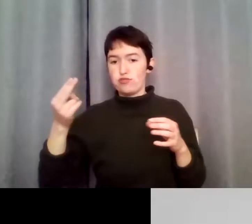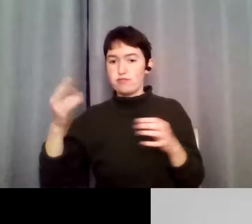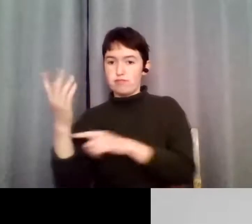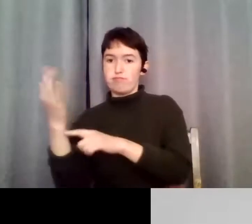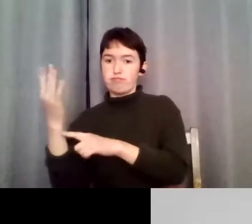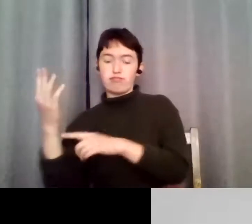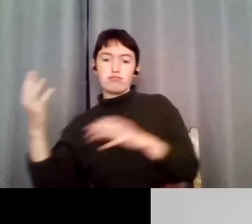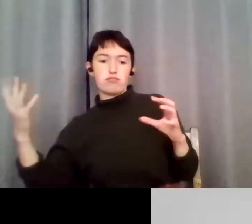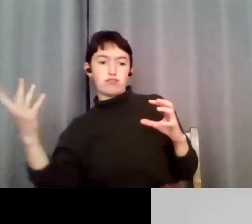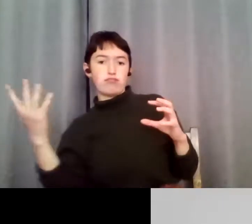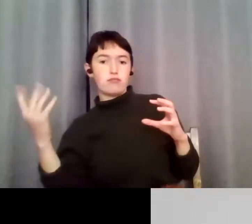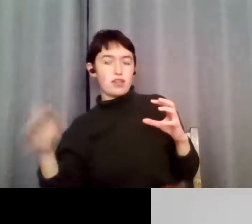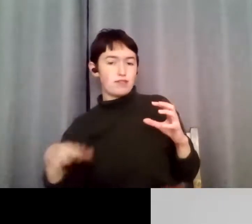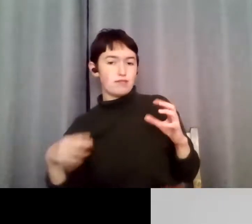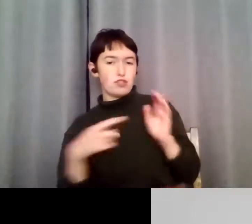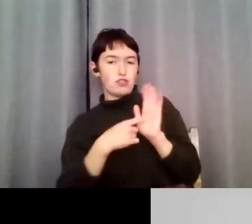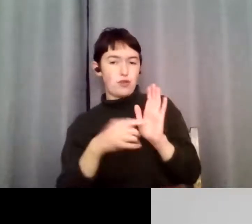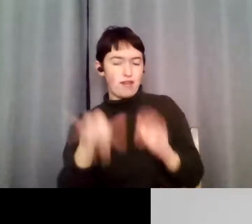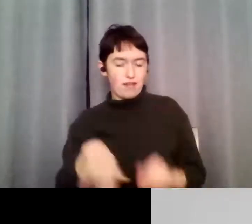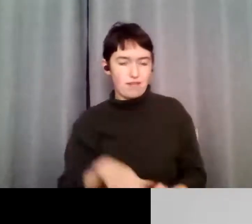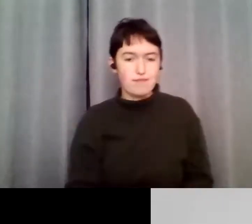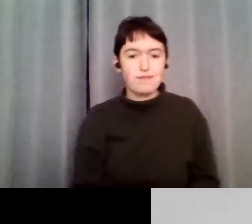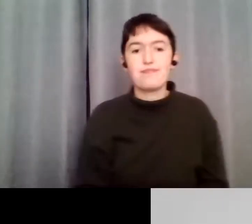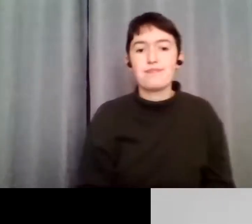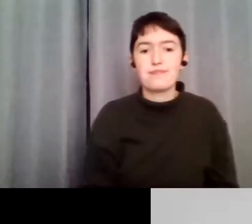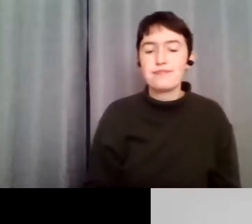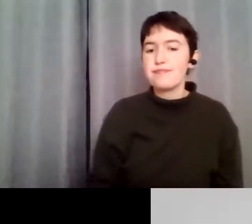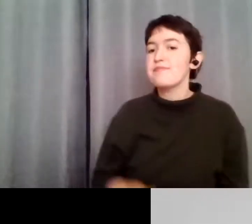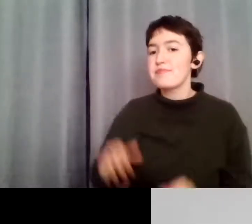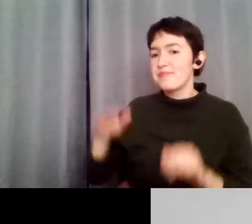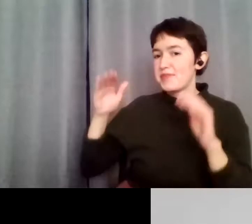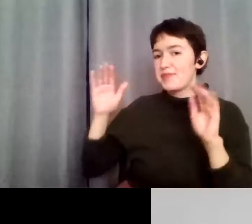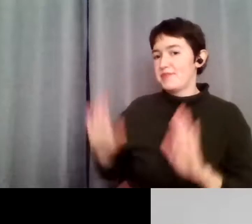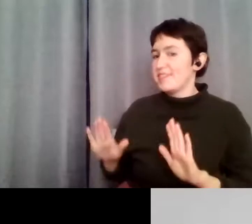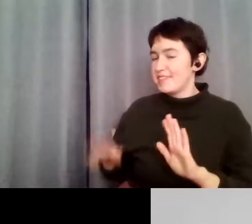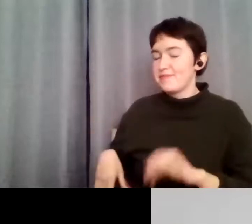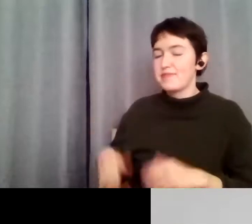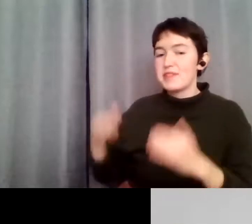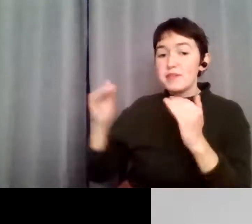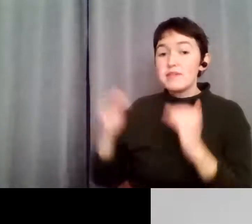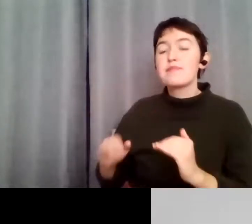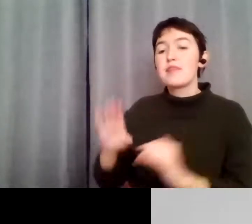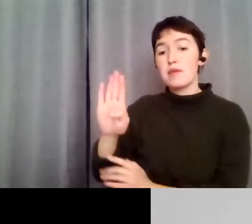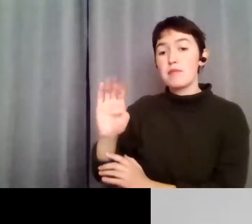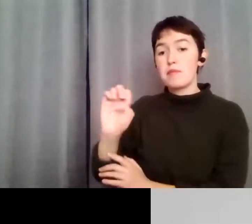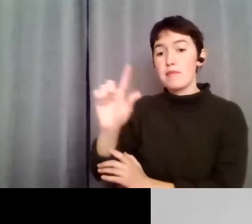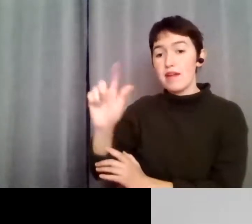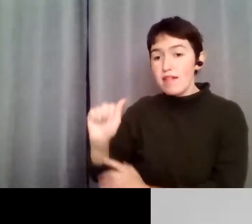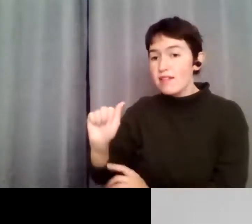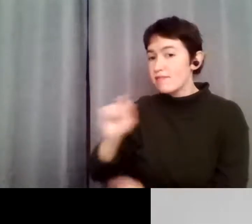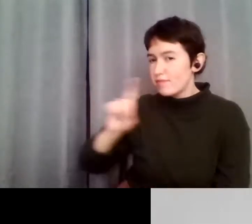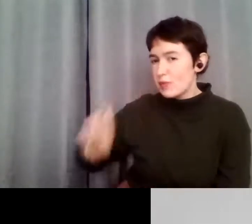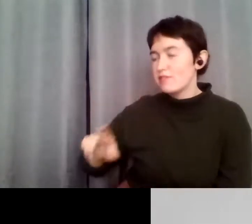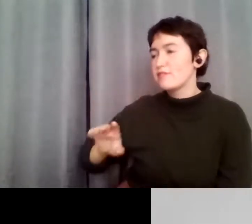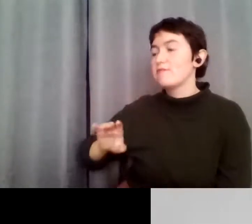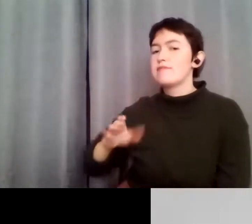up. Very cool. Thank you. The next question is from Samantha. Actually, Bella would like to know, how do people